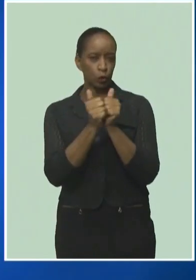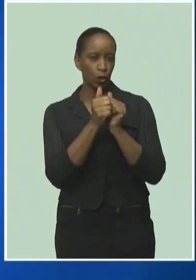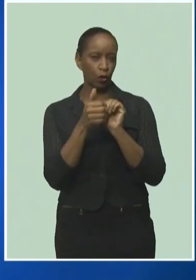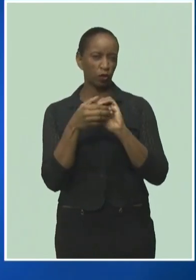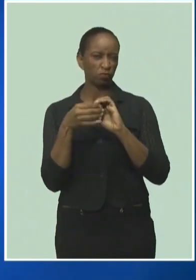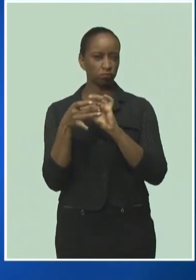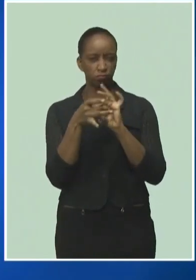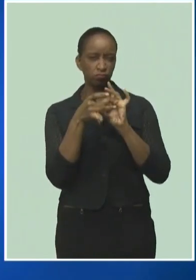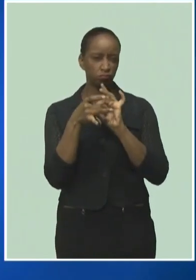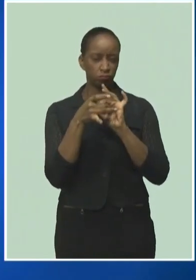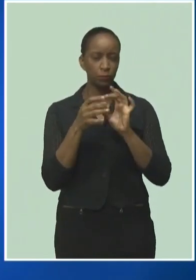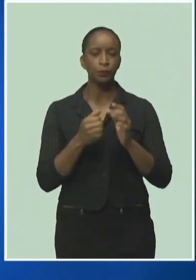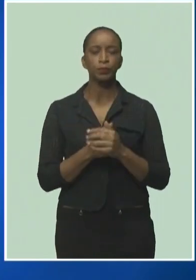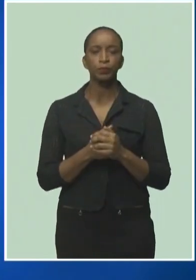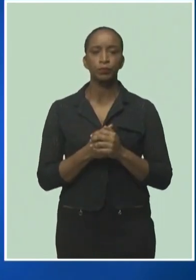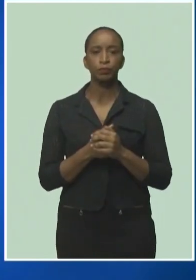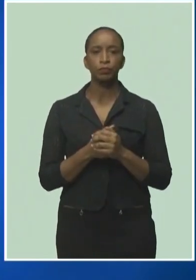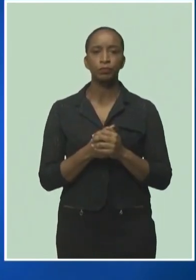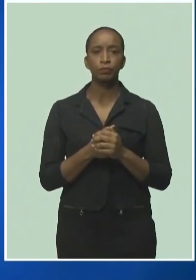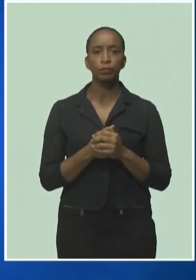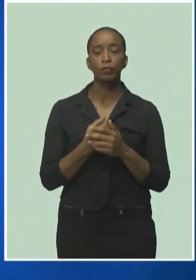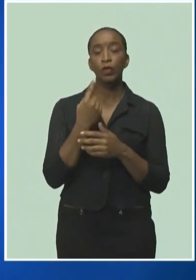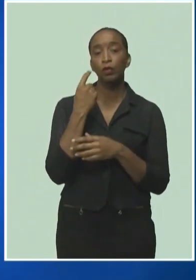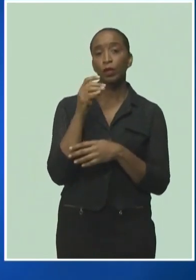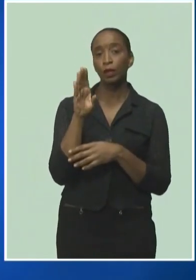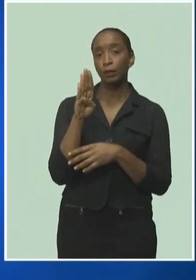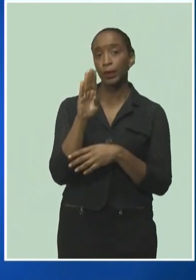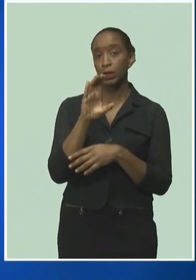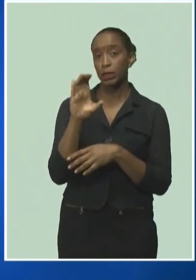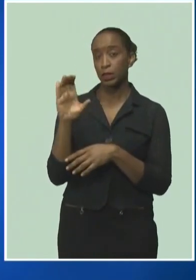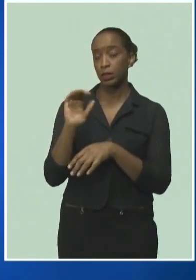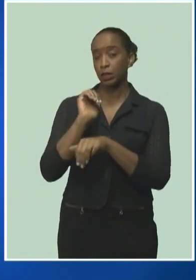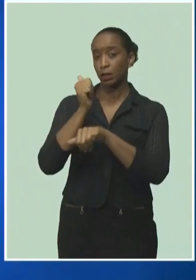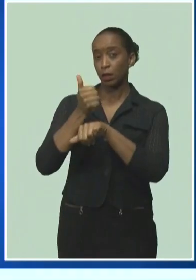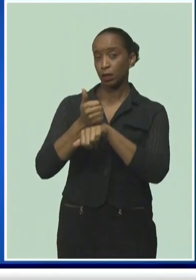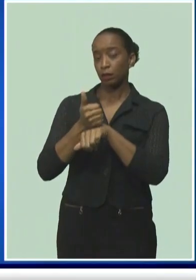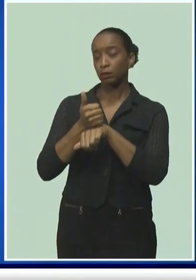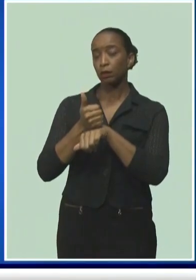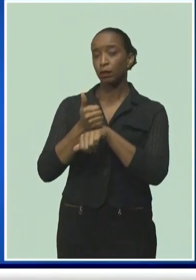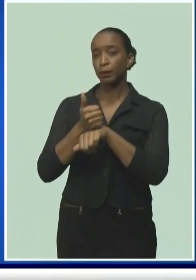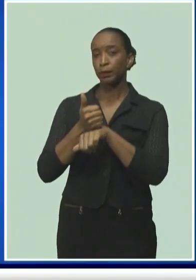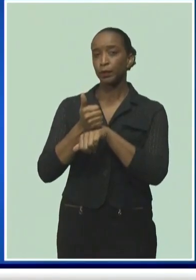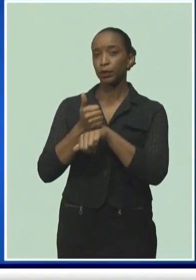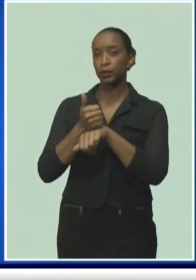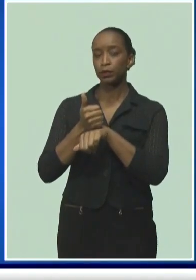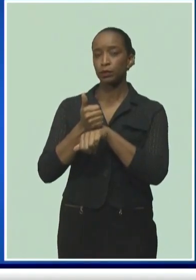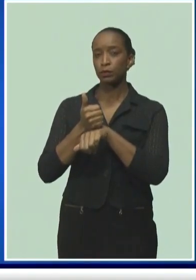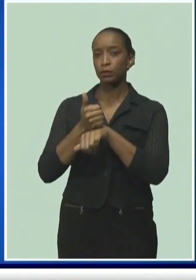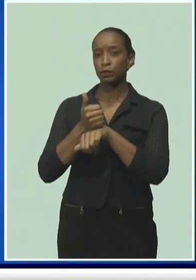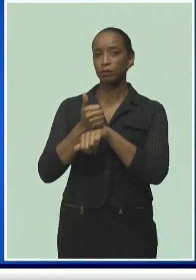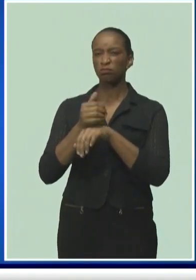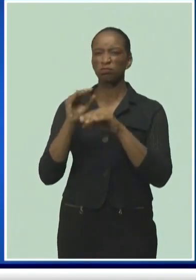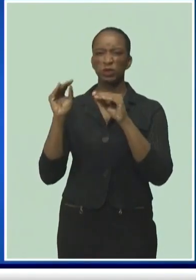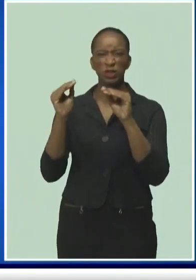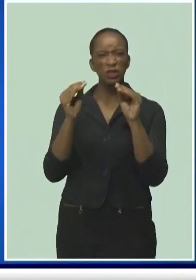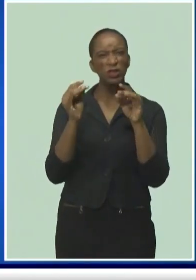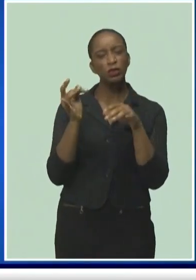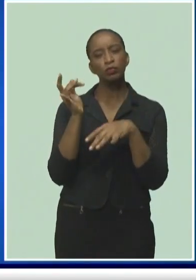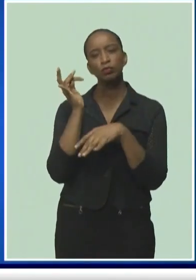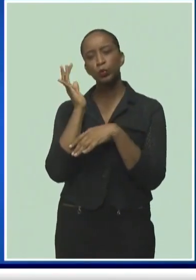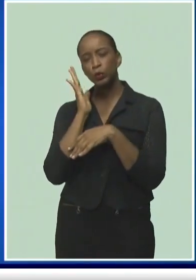the Barbados Community College Hospitality Institute, now renamed the Jean and Norma